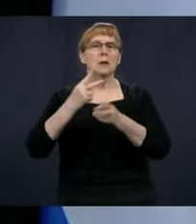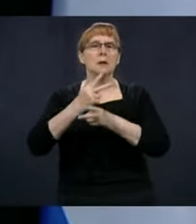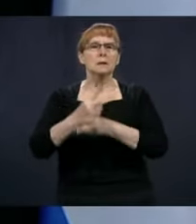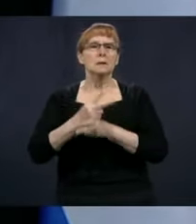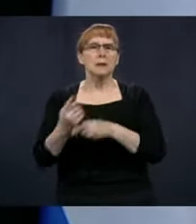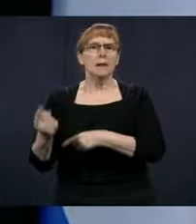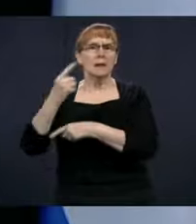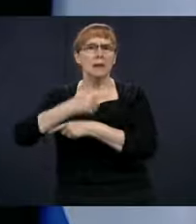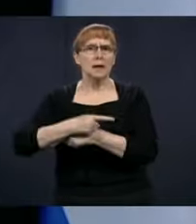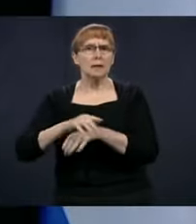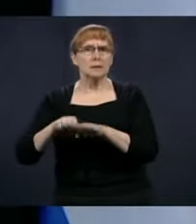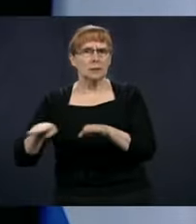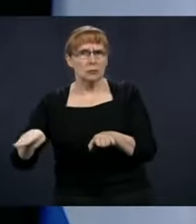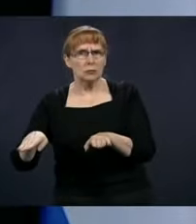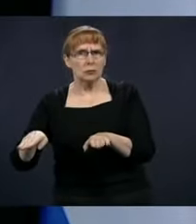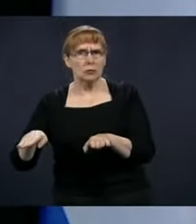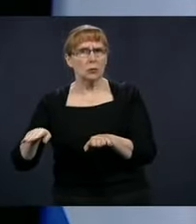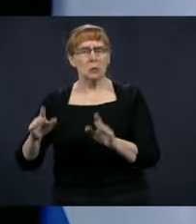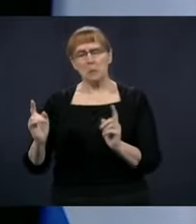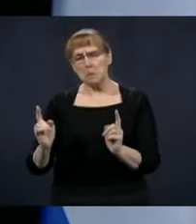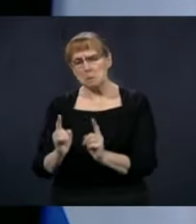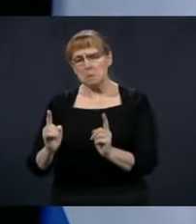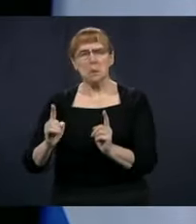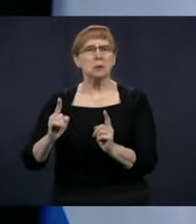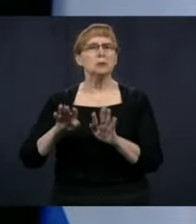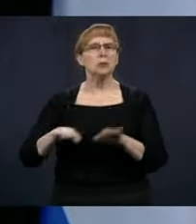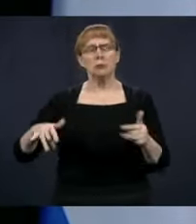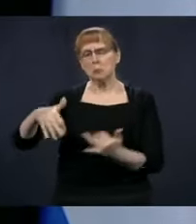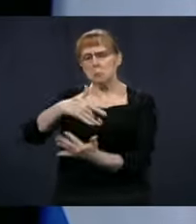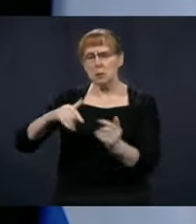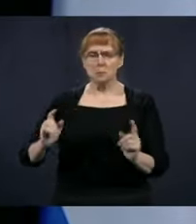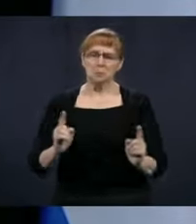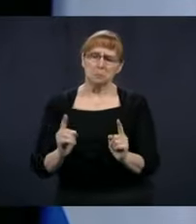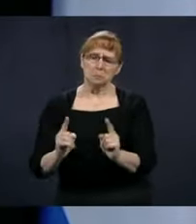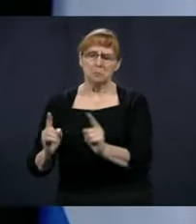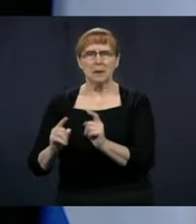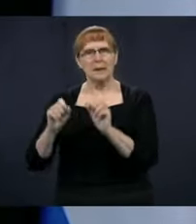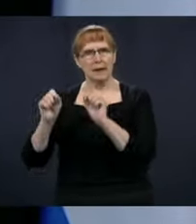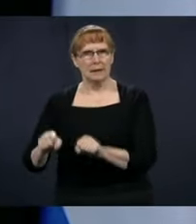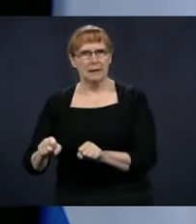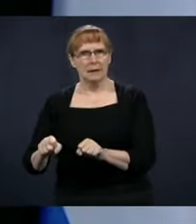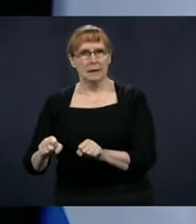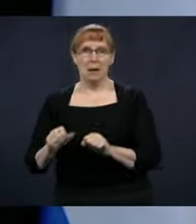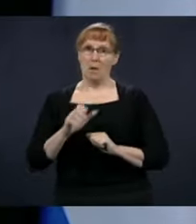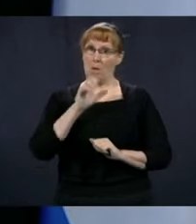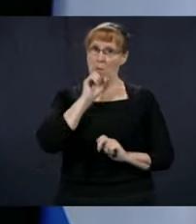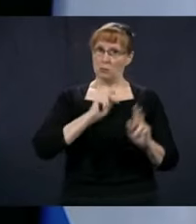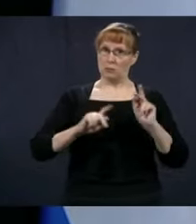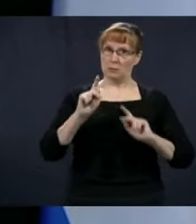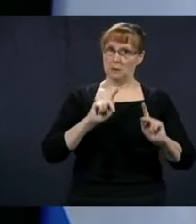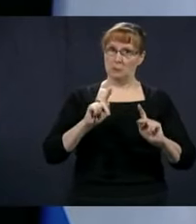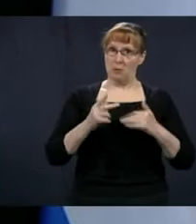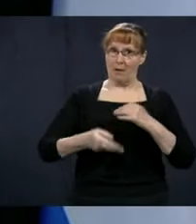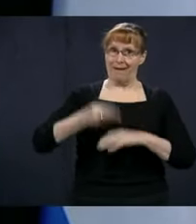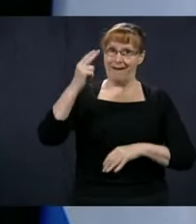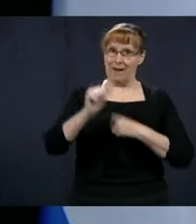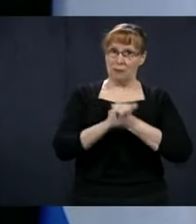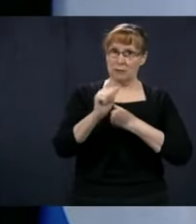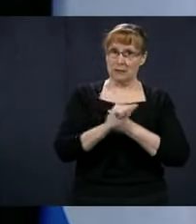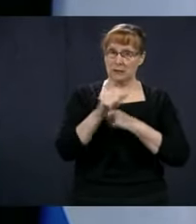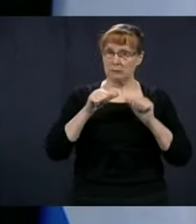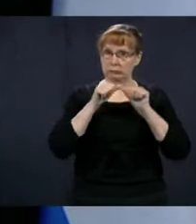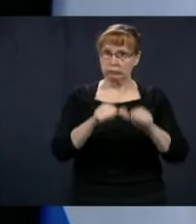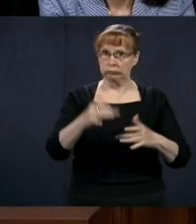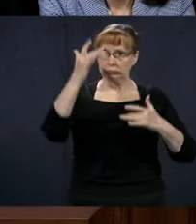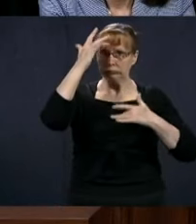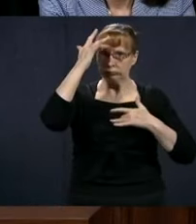protective with our elderly people, because they are at higher risk, and especially for the ones who have chronic disease. Next question,